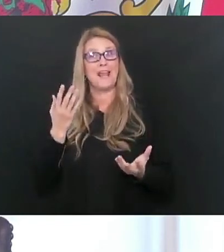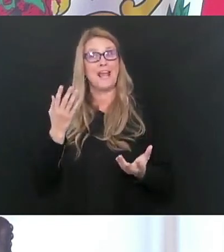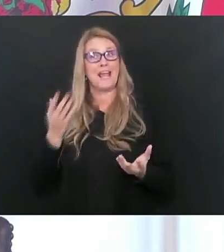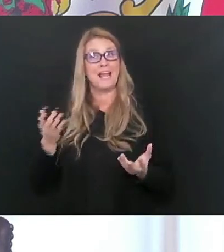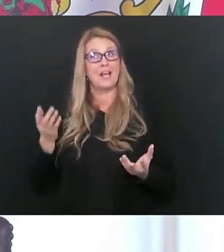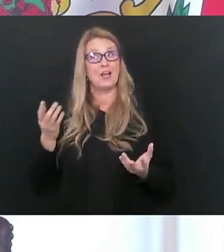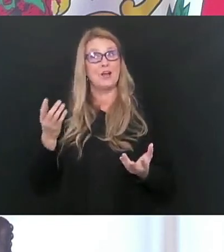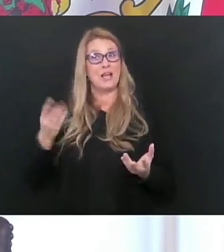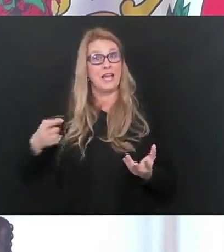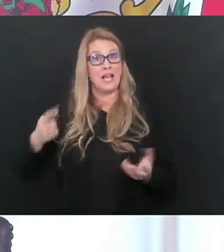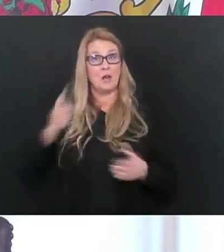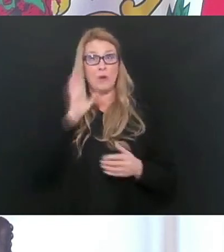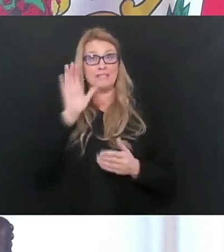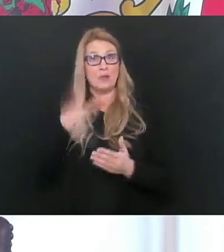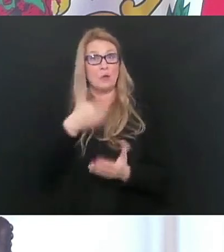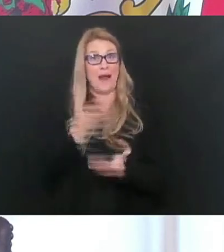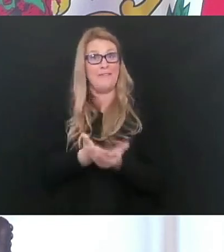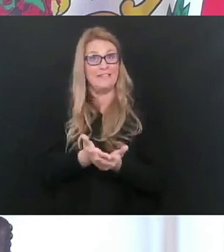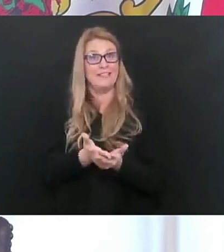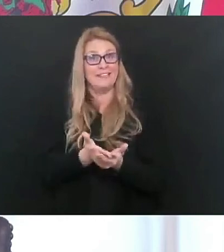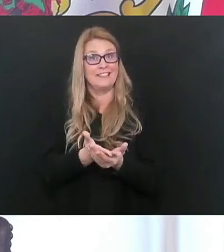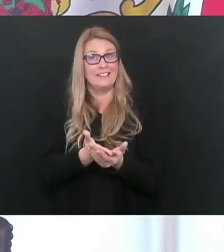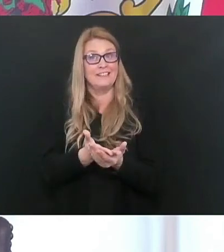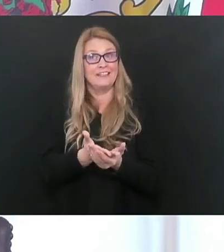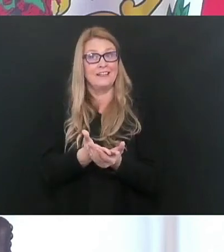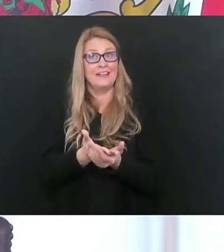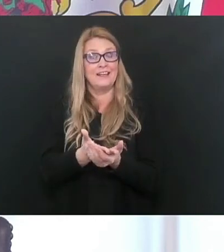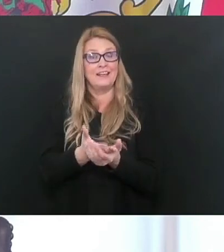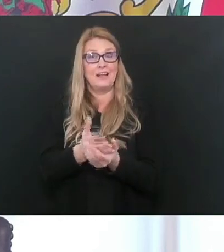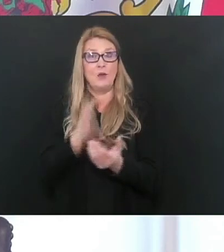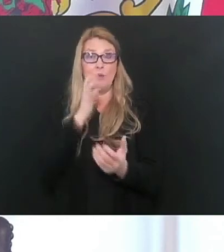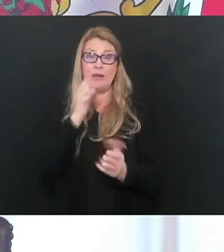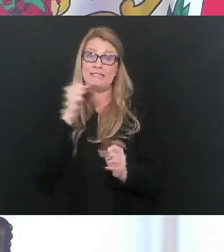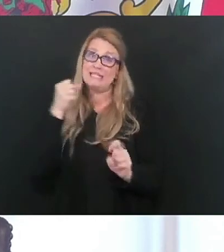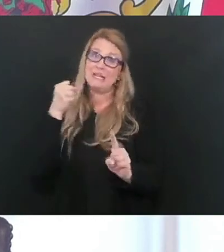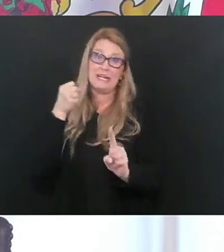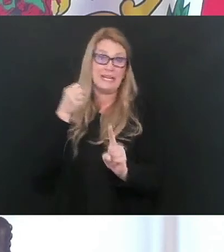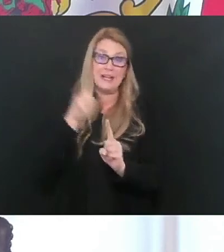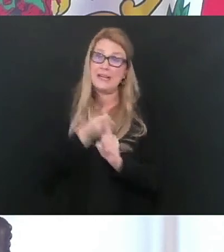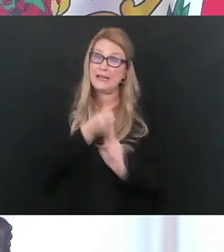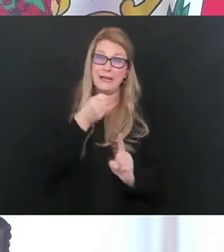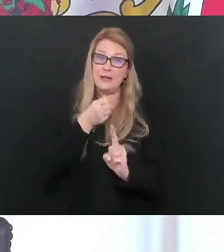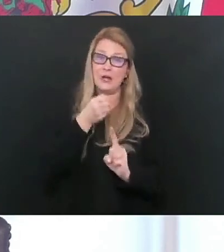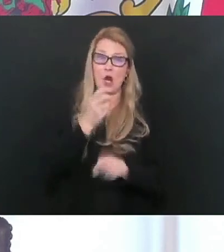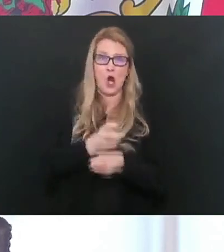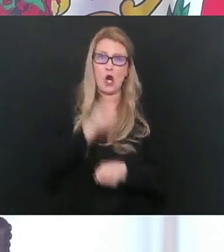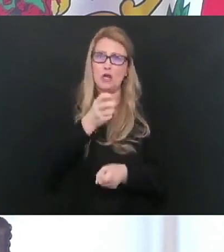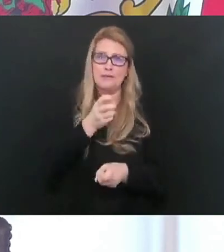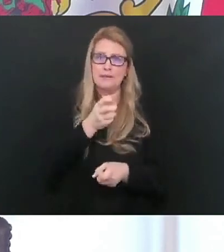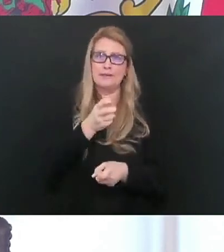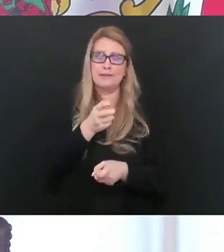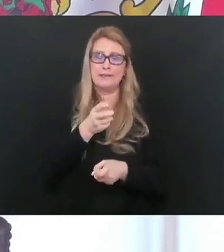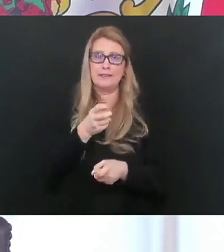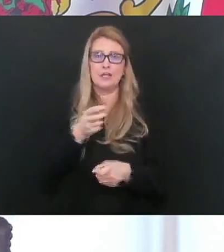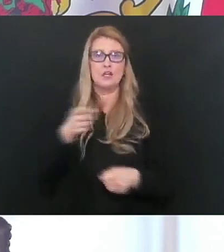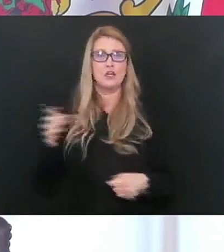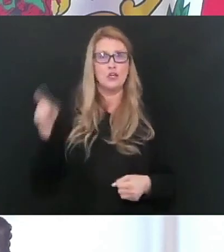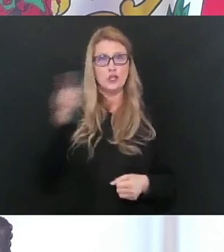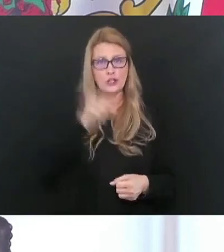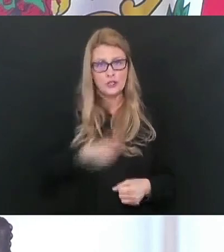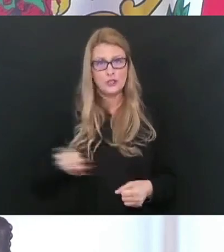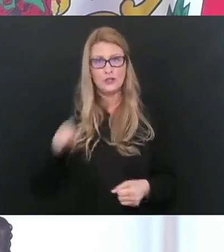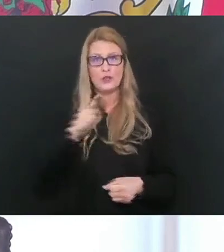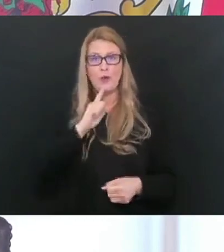our shores, and it was coming in a wave like none of us could have ever imagined. You were the